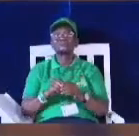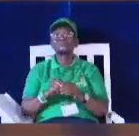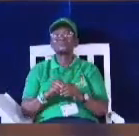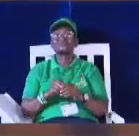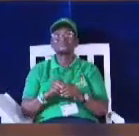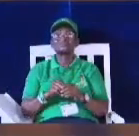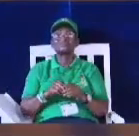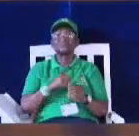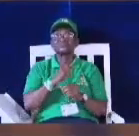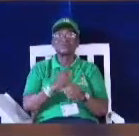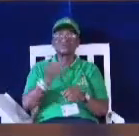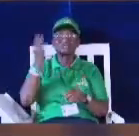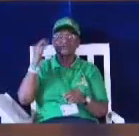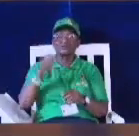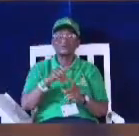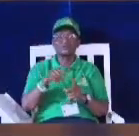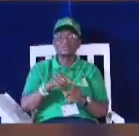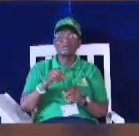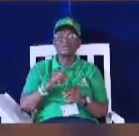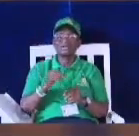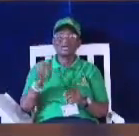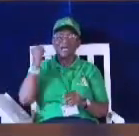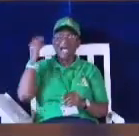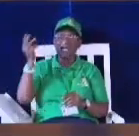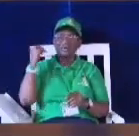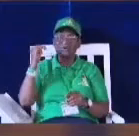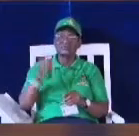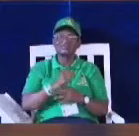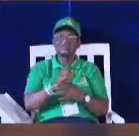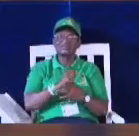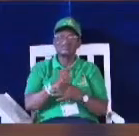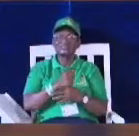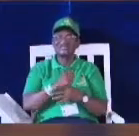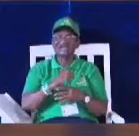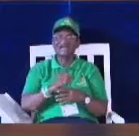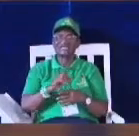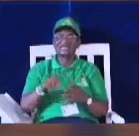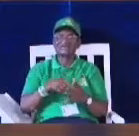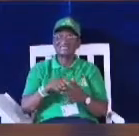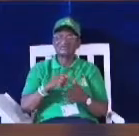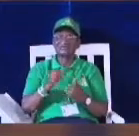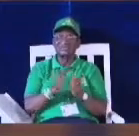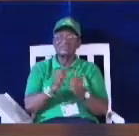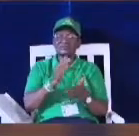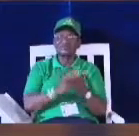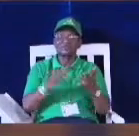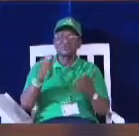Years ago, when I was sharing this with some of my children, one of them